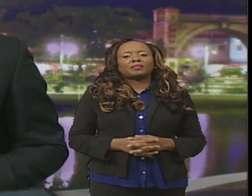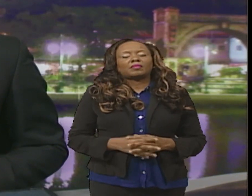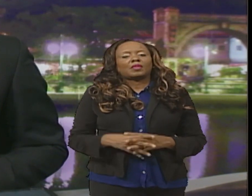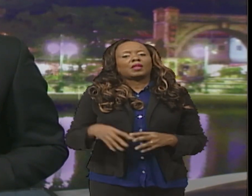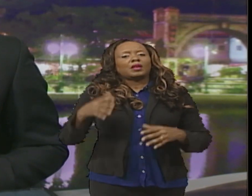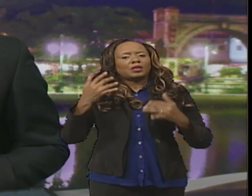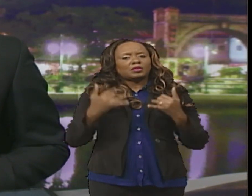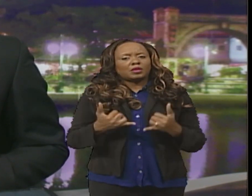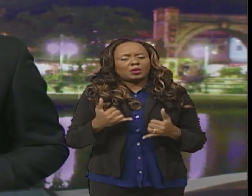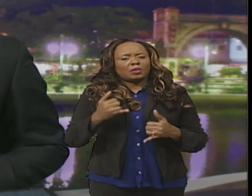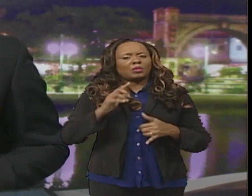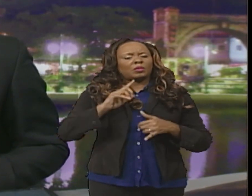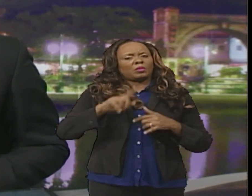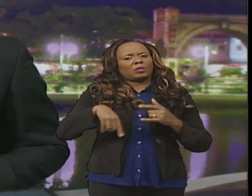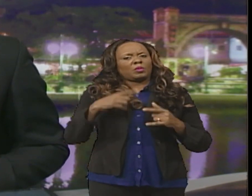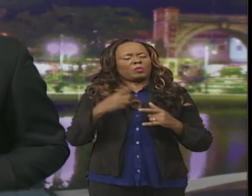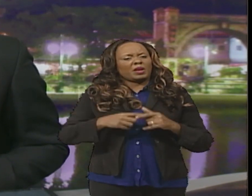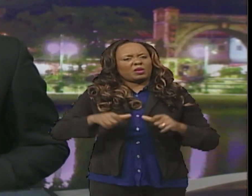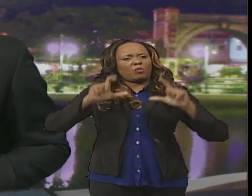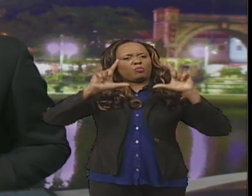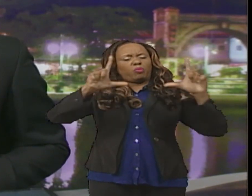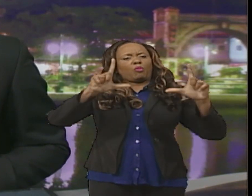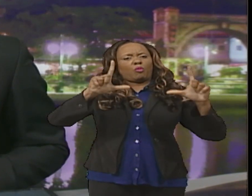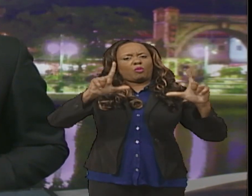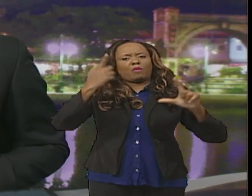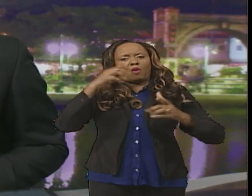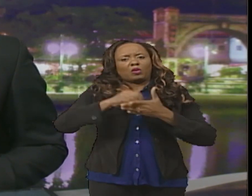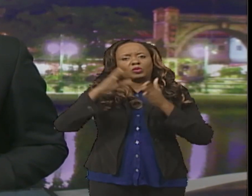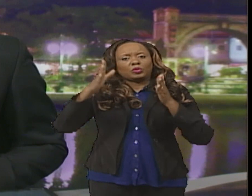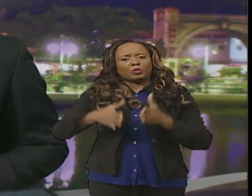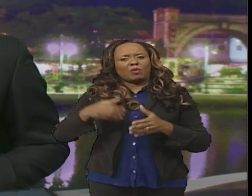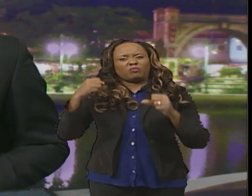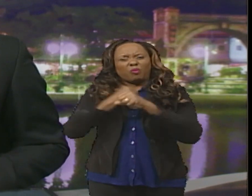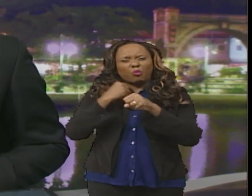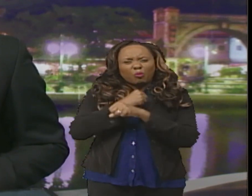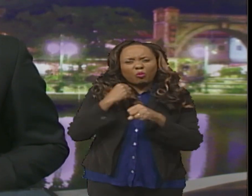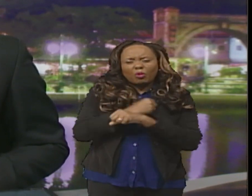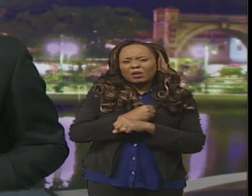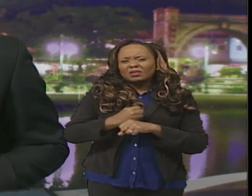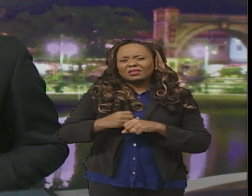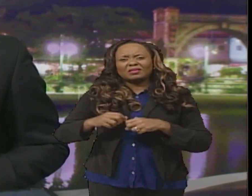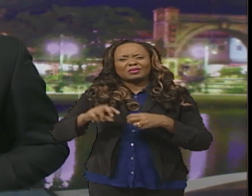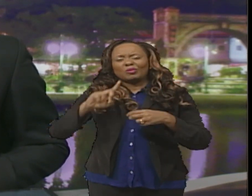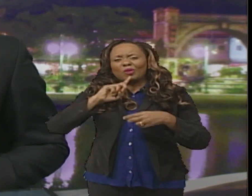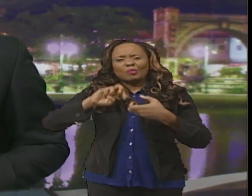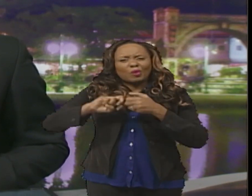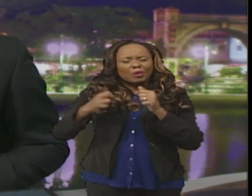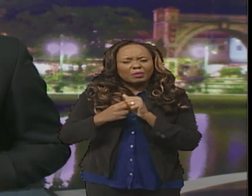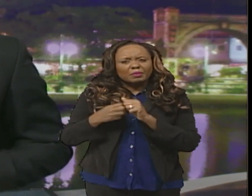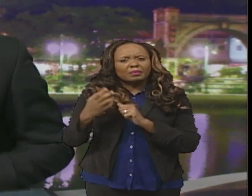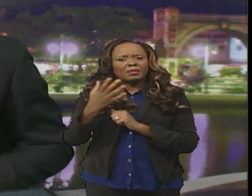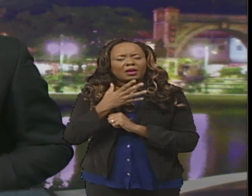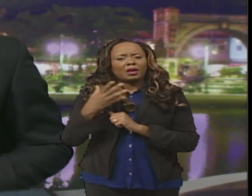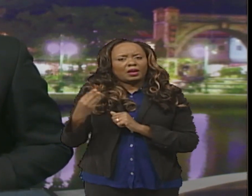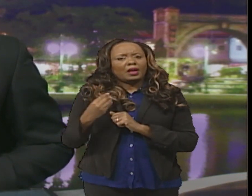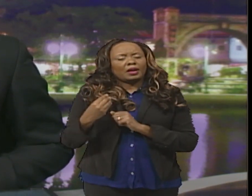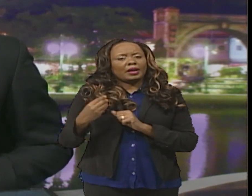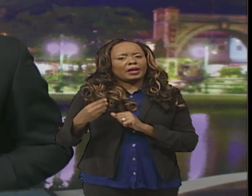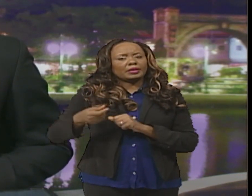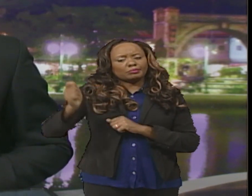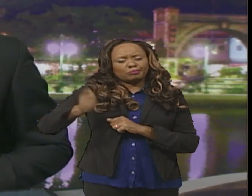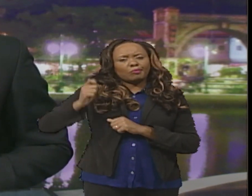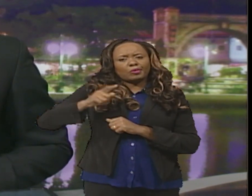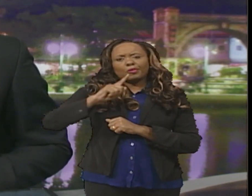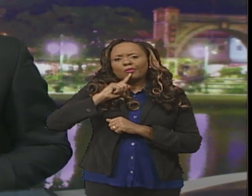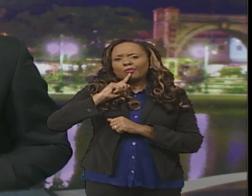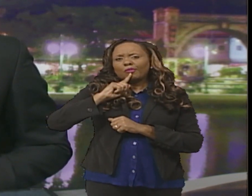and sharing of video clips on social media of students fighting is worrying children's advocate Faith Marshall Harris. She